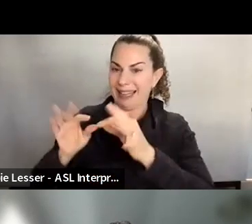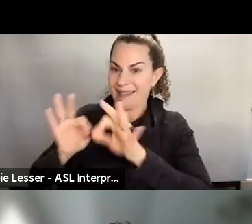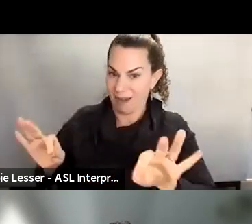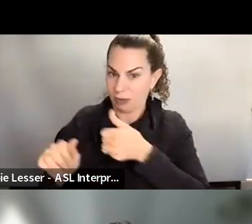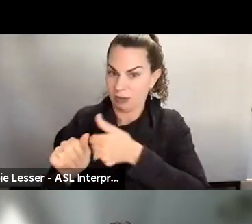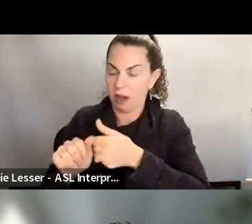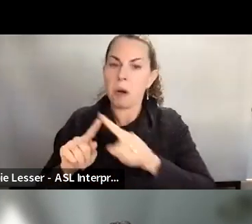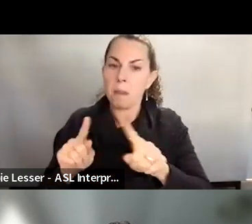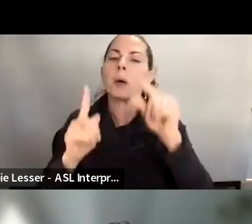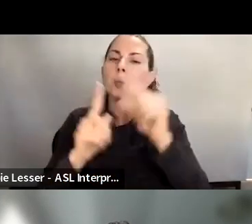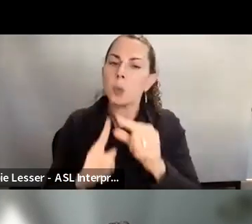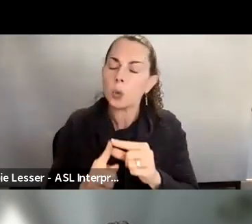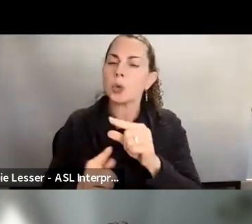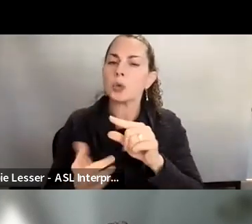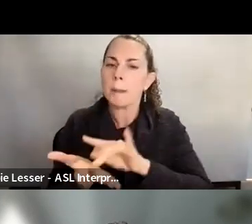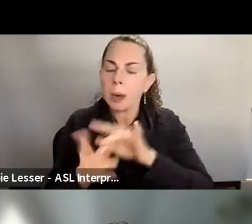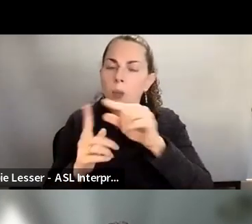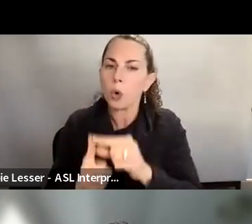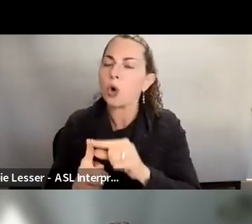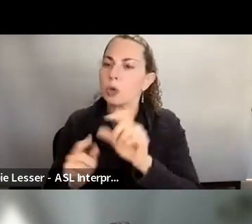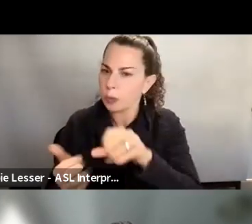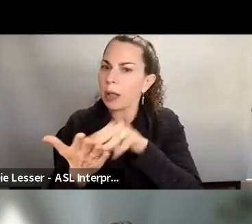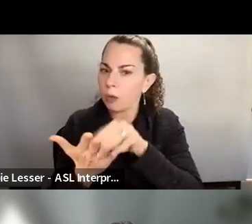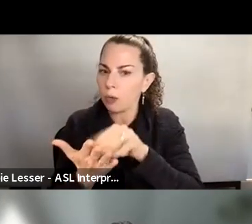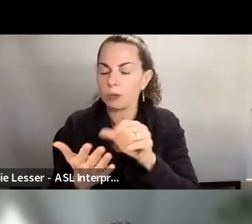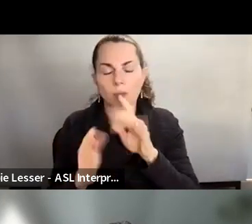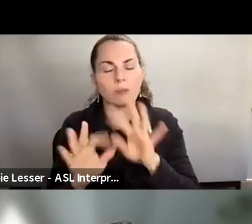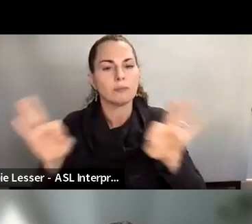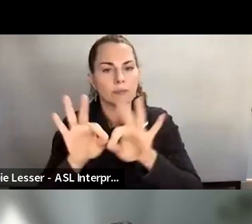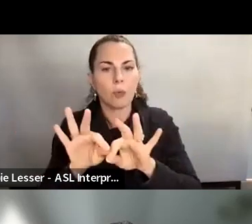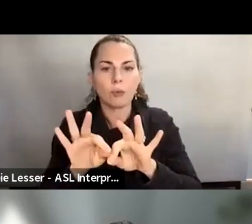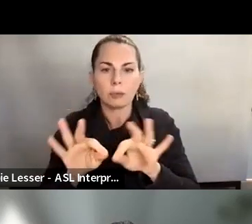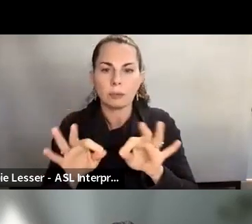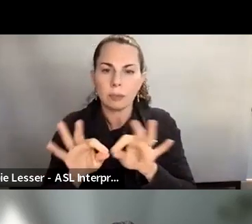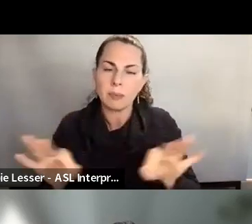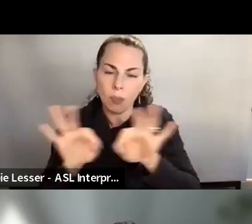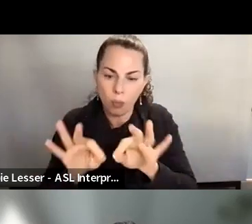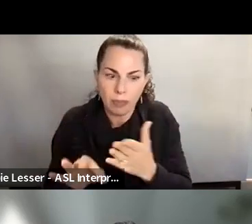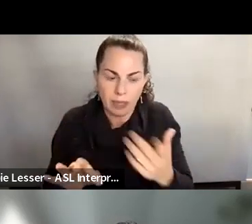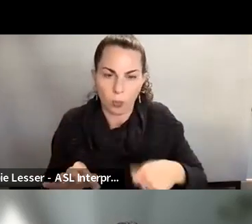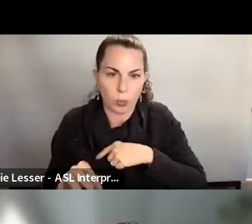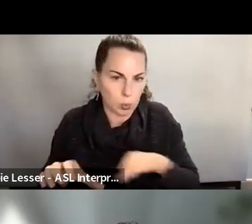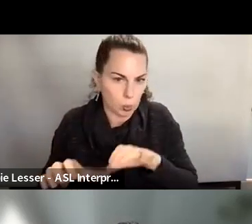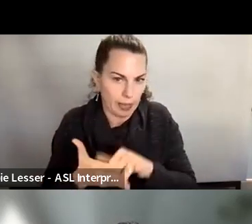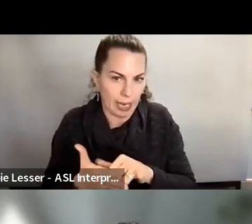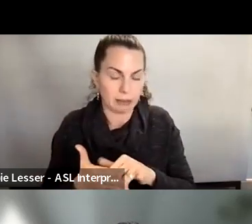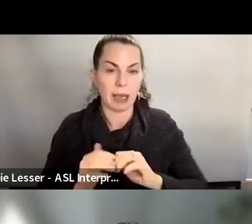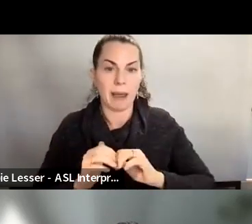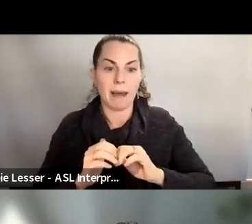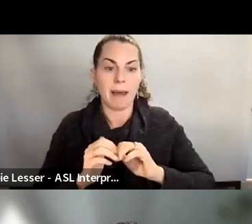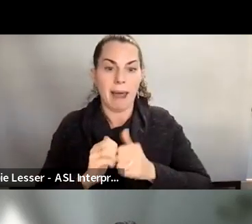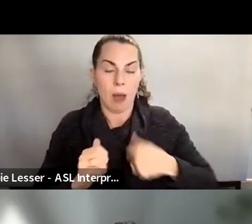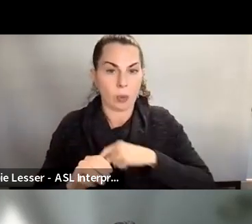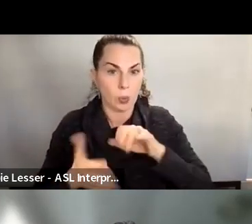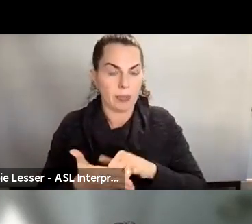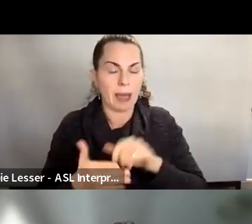a very important thing that we need to do. We need to make sure that however we do this is safe and in a